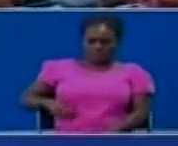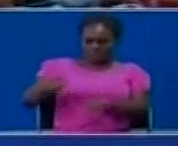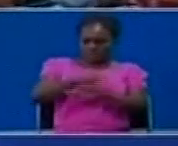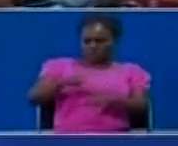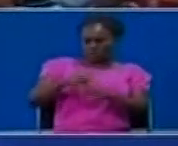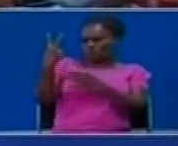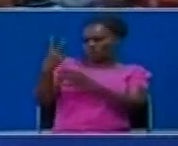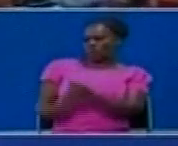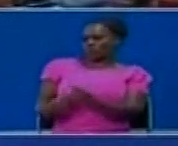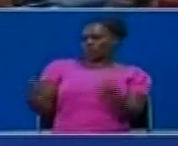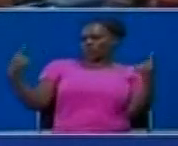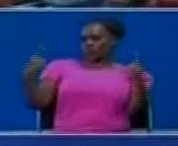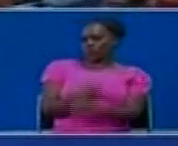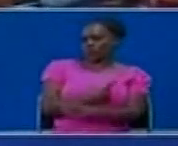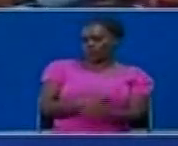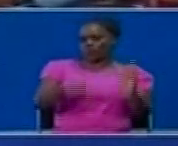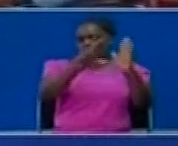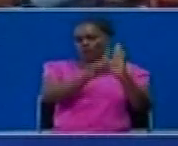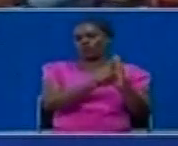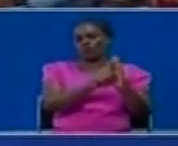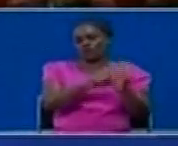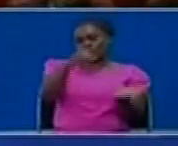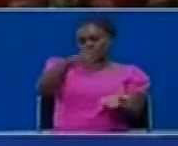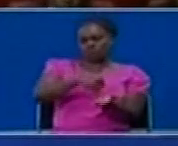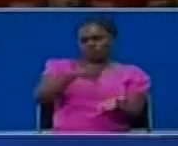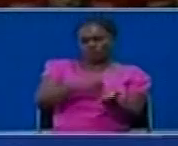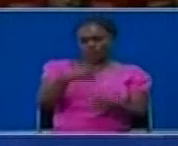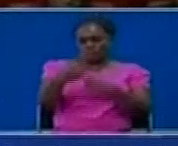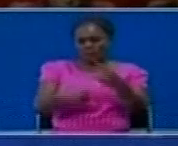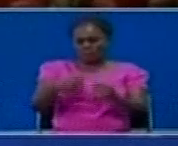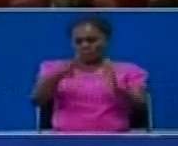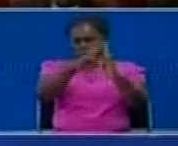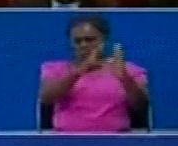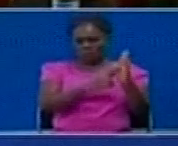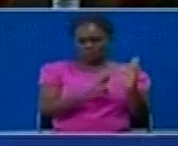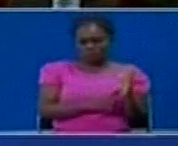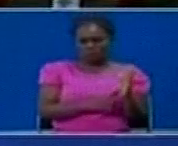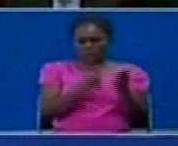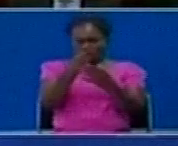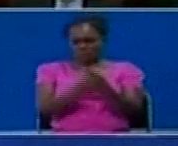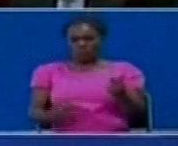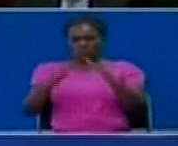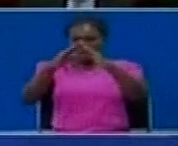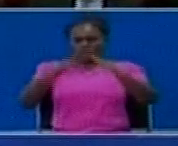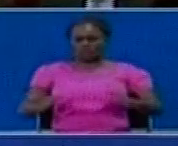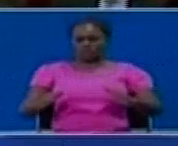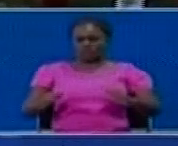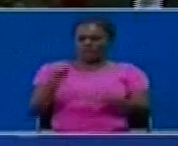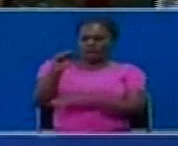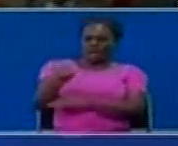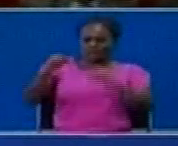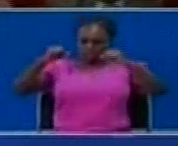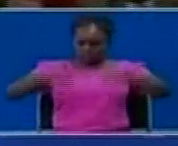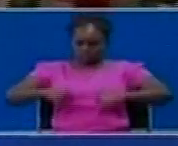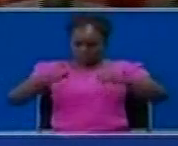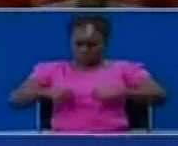Assembly have differed on several legislative matters, including procedural matters, forcing both houses to seek mediation.